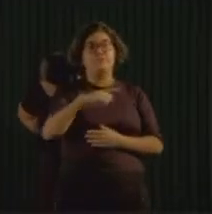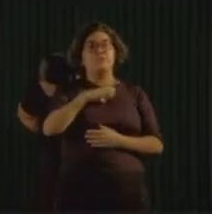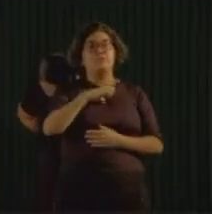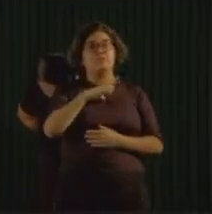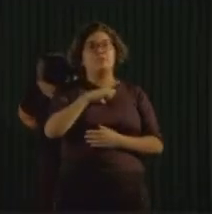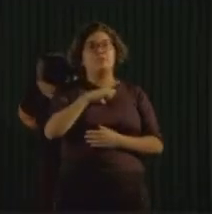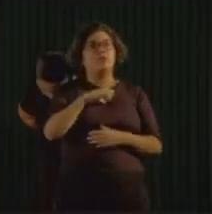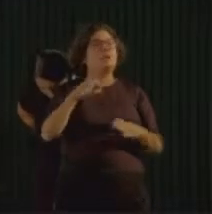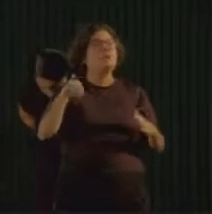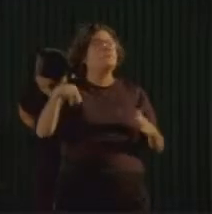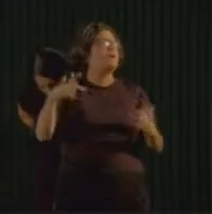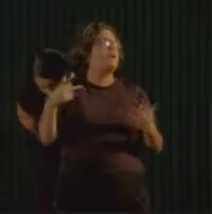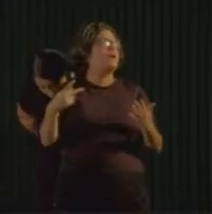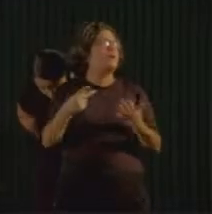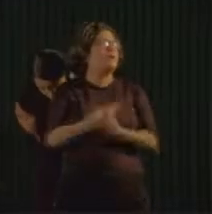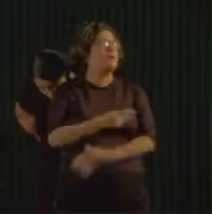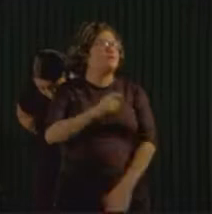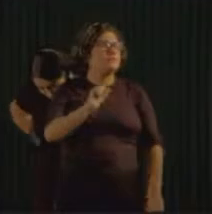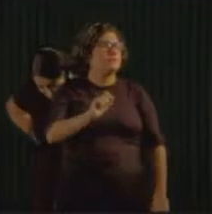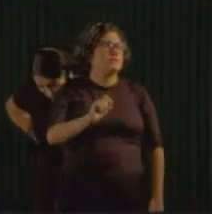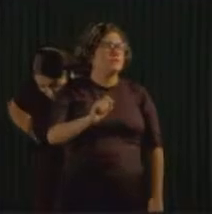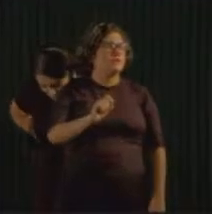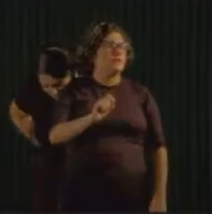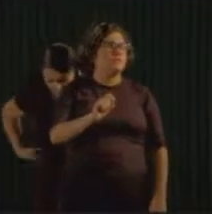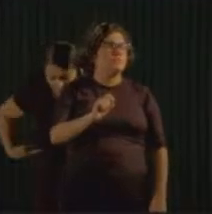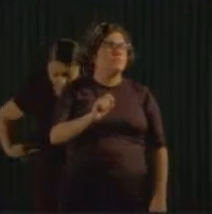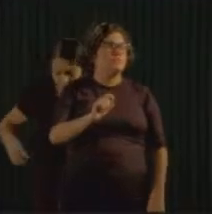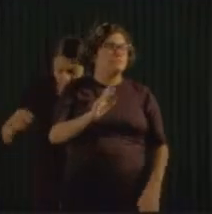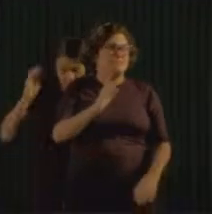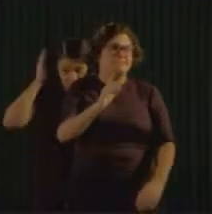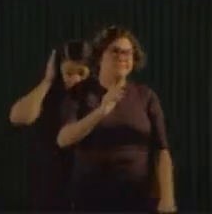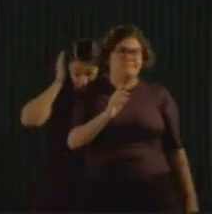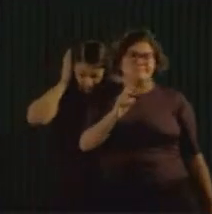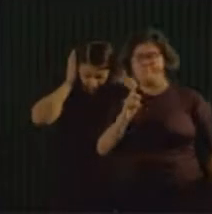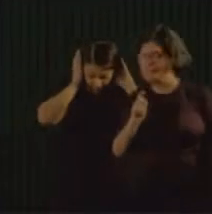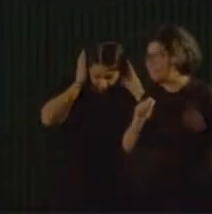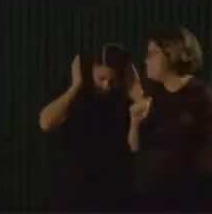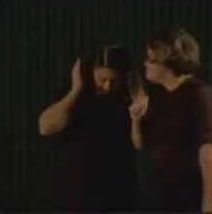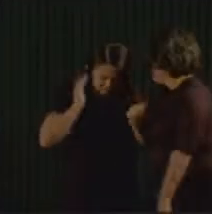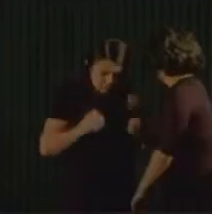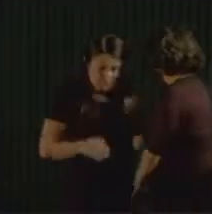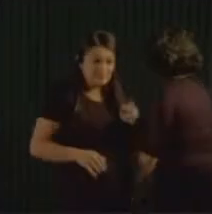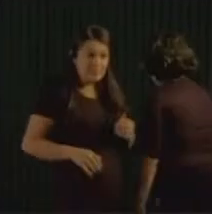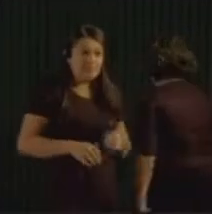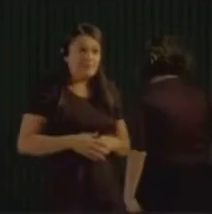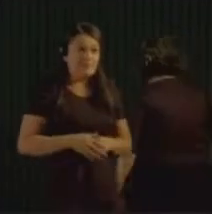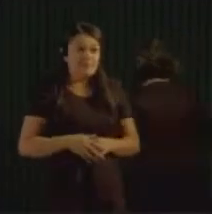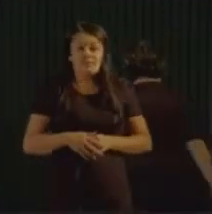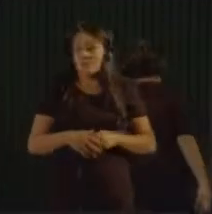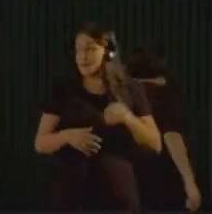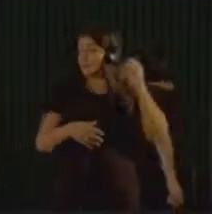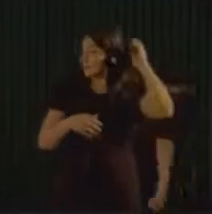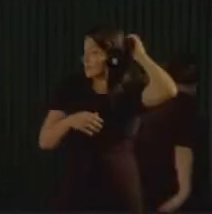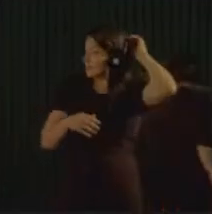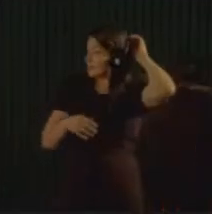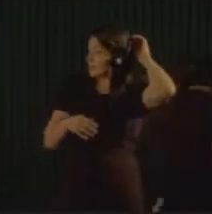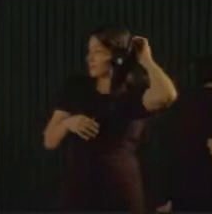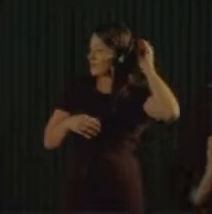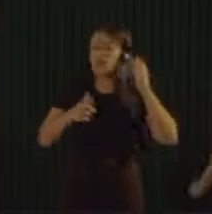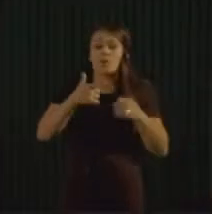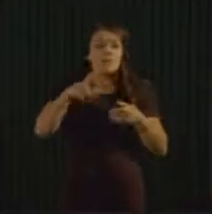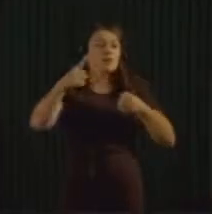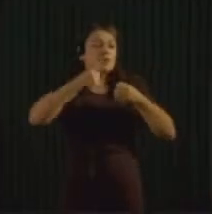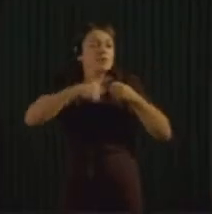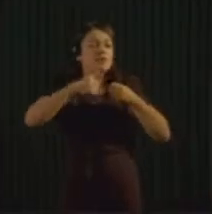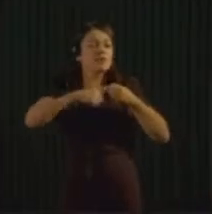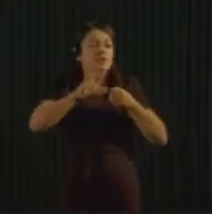one case is Unnan City in Shimane Prefecture, which we started working only a few years ago. So in